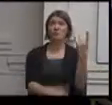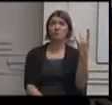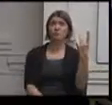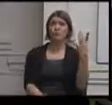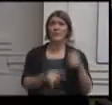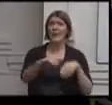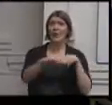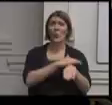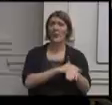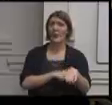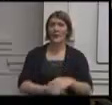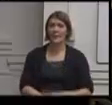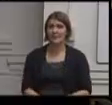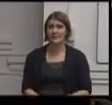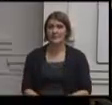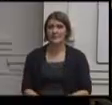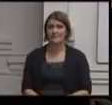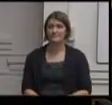enter.